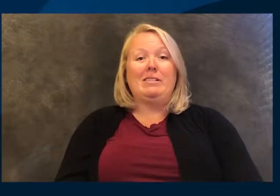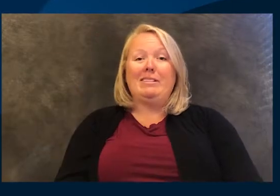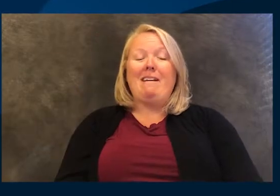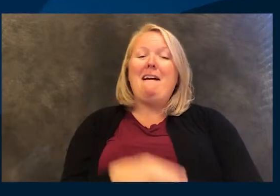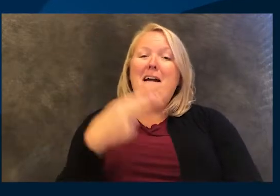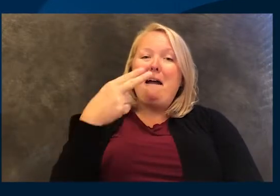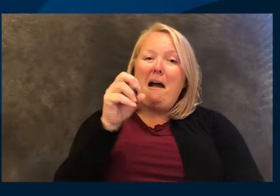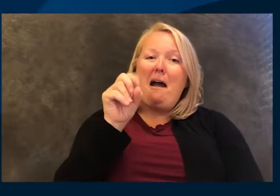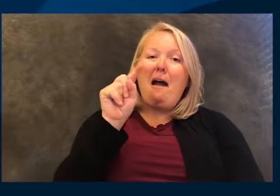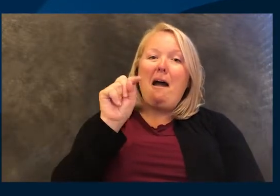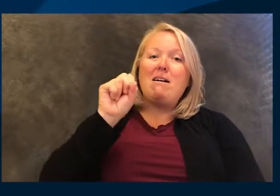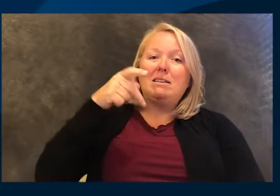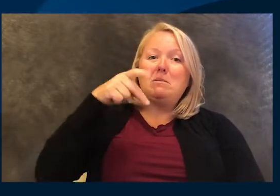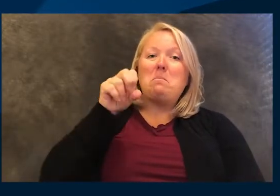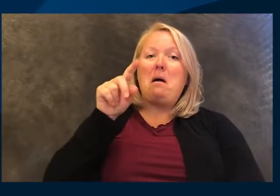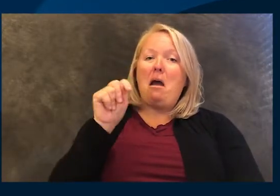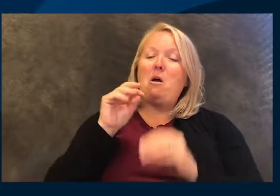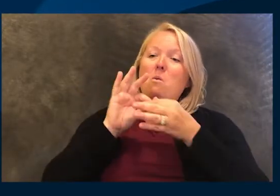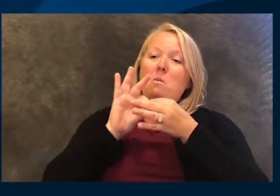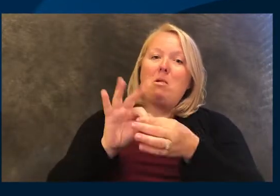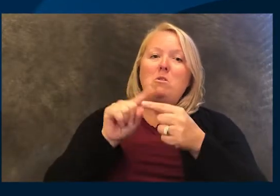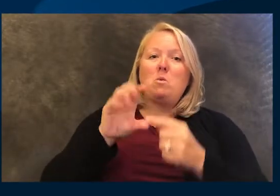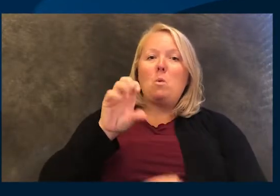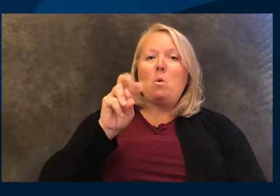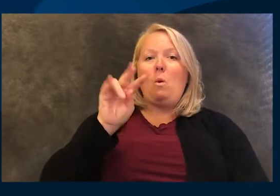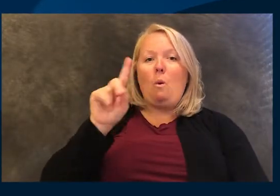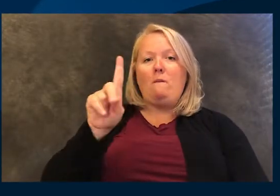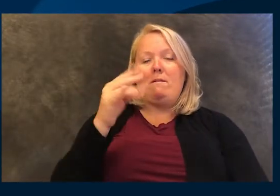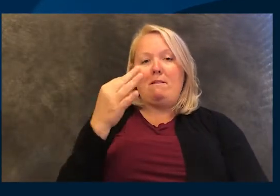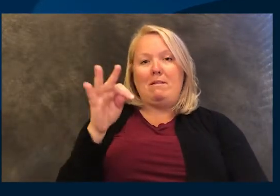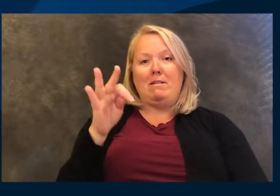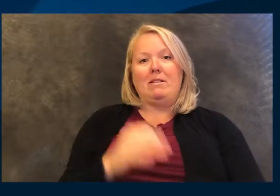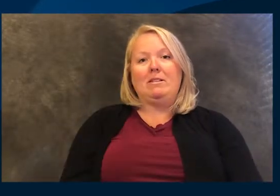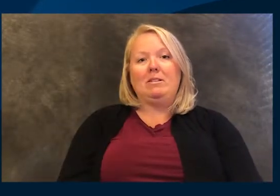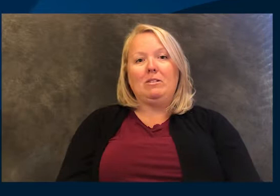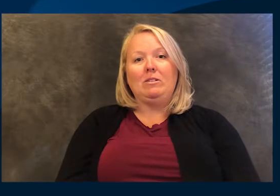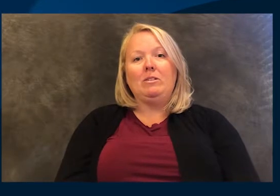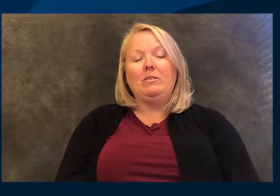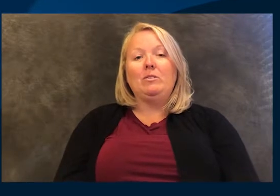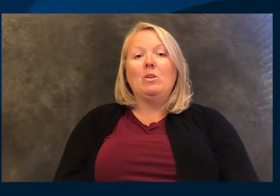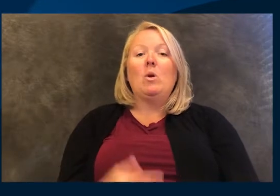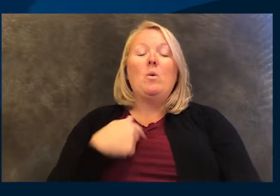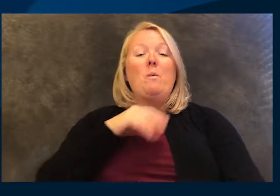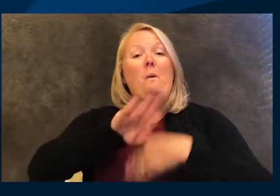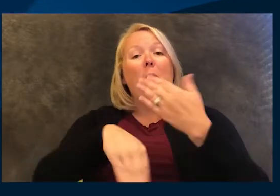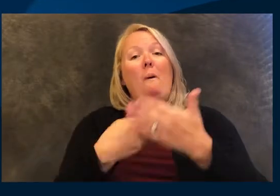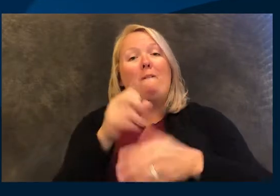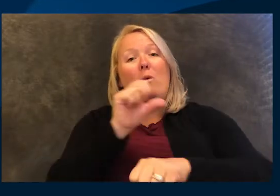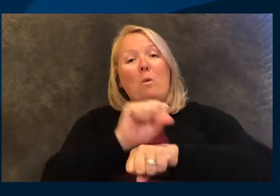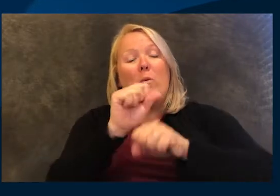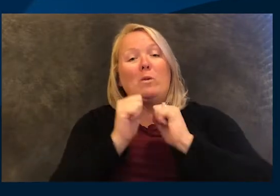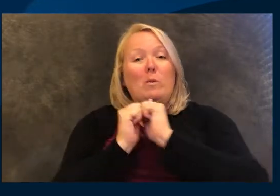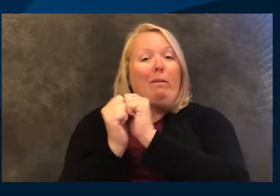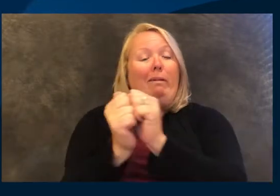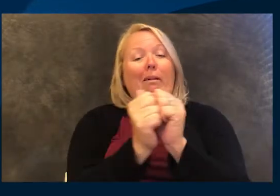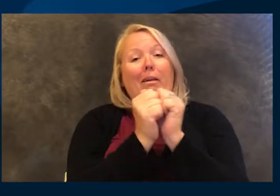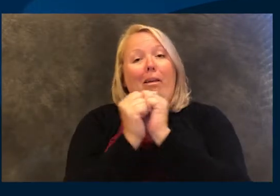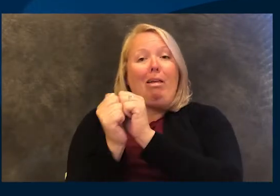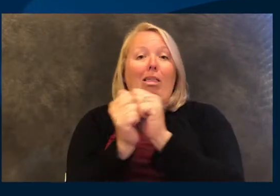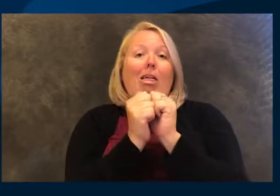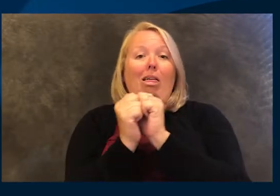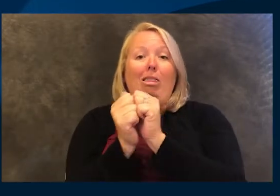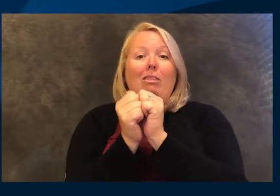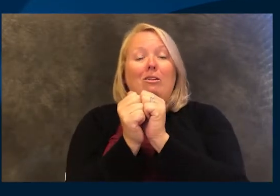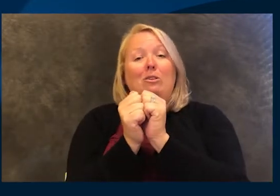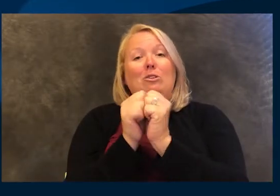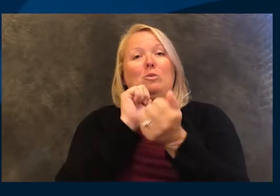COVID-19 infections. This is troubling news, but we all have to continue to work together to make a difference to change the